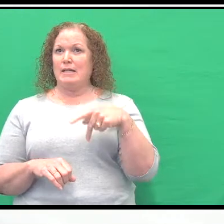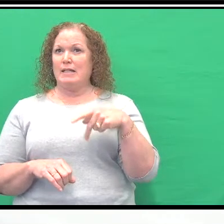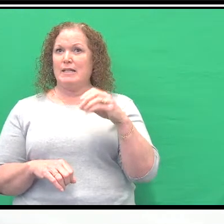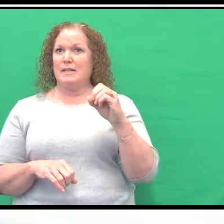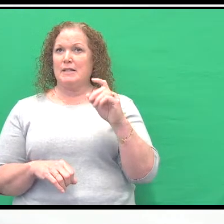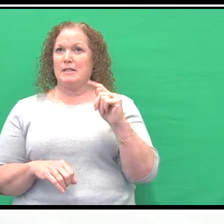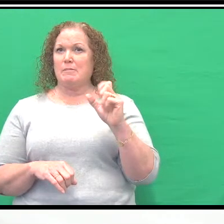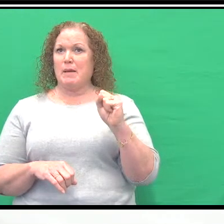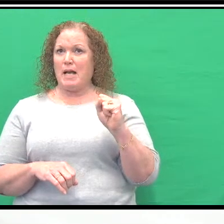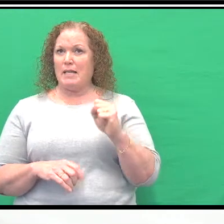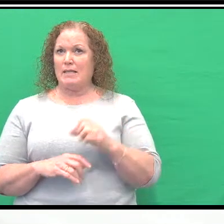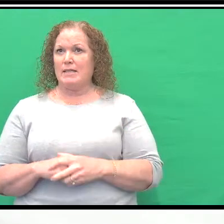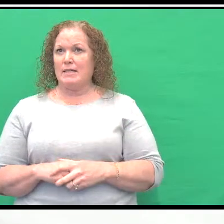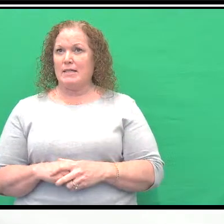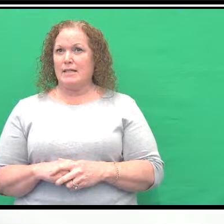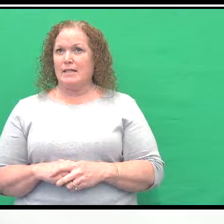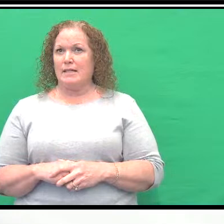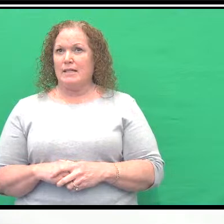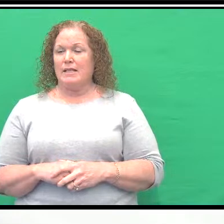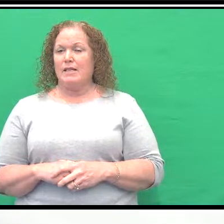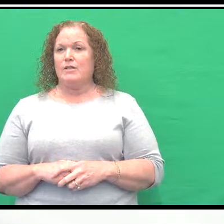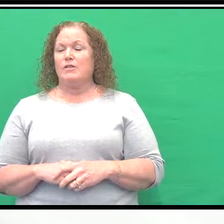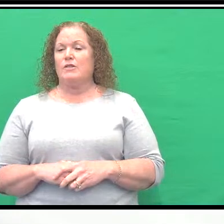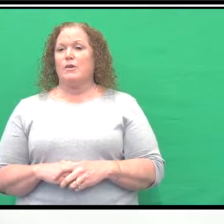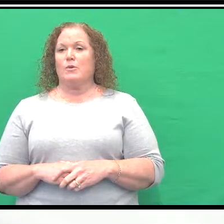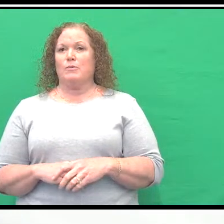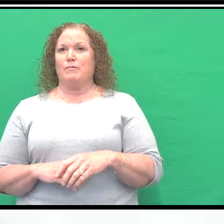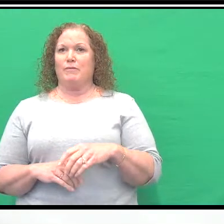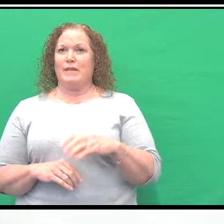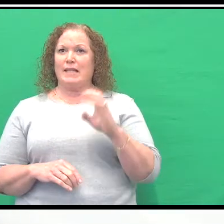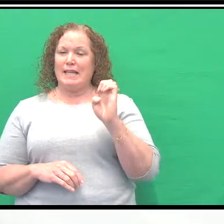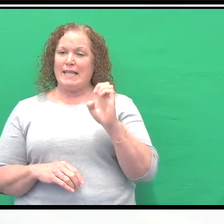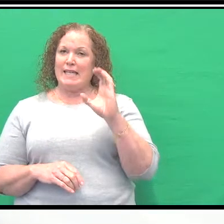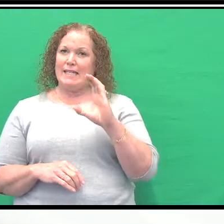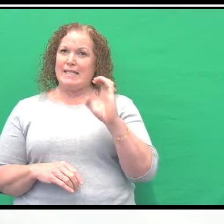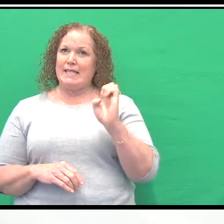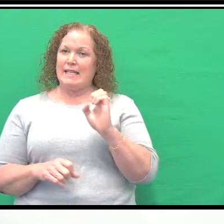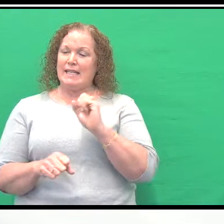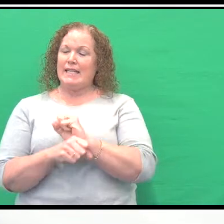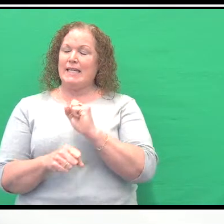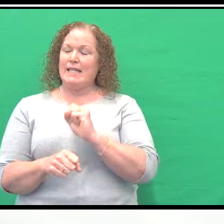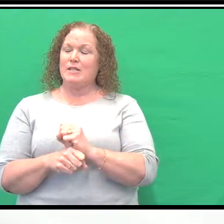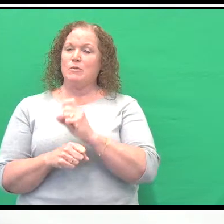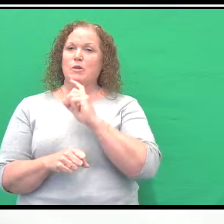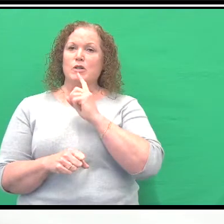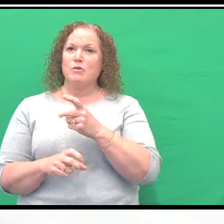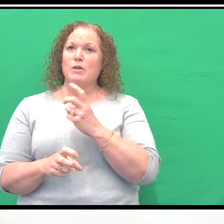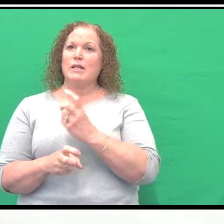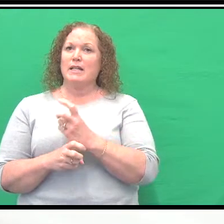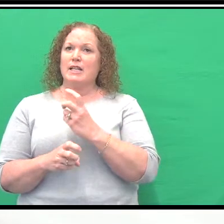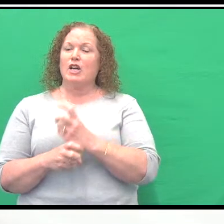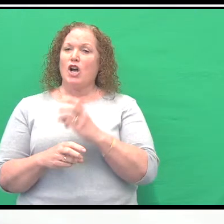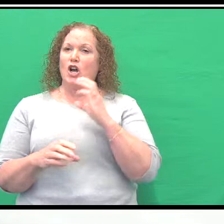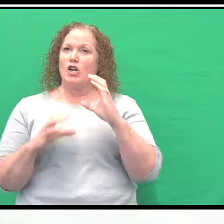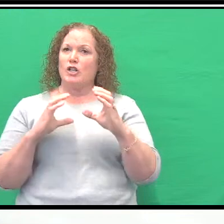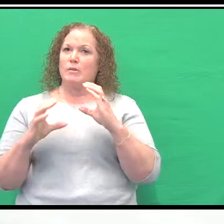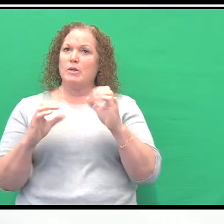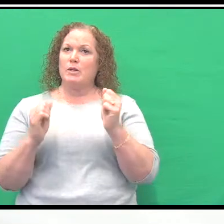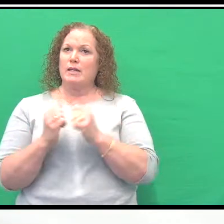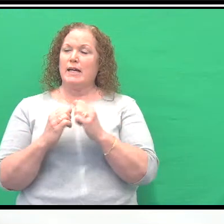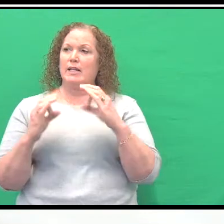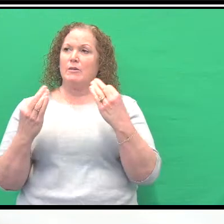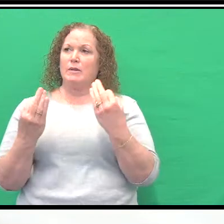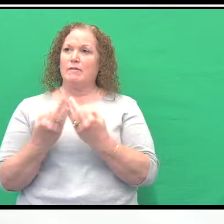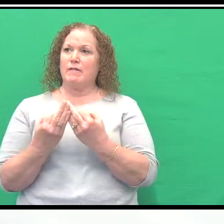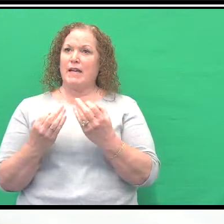Costa, they're working very hard out there communicating with families, but the enrollment is very low right now.